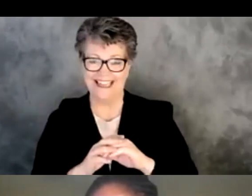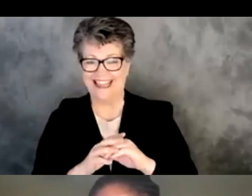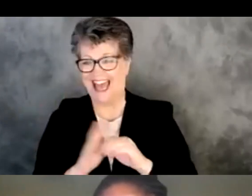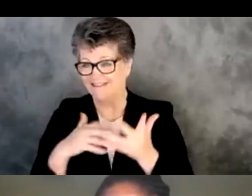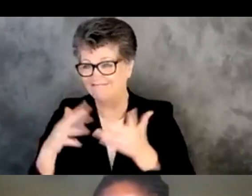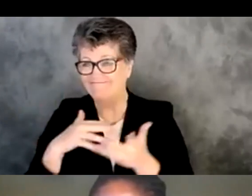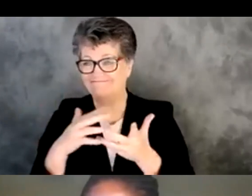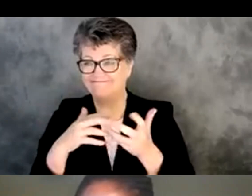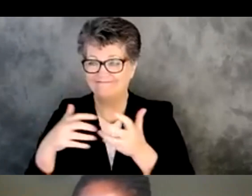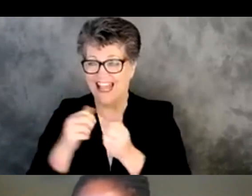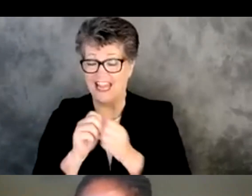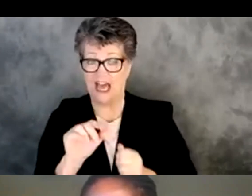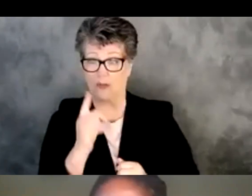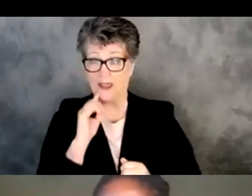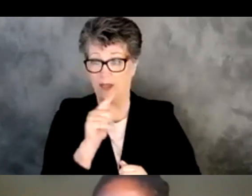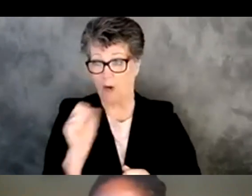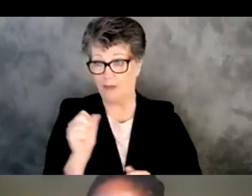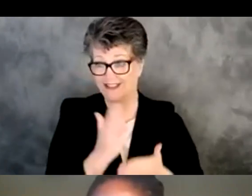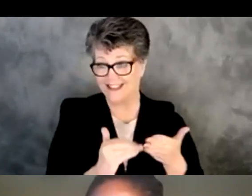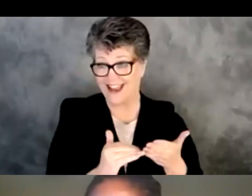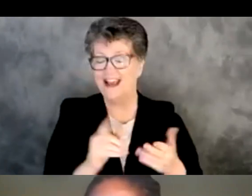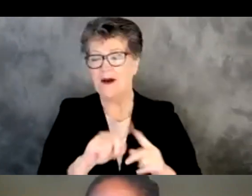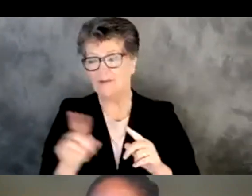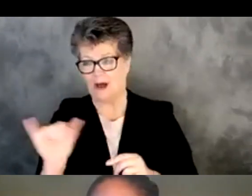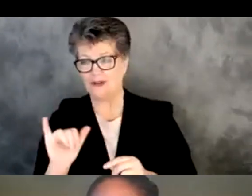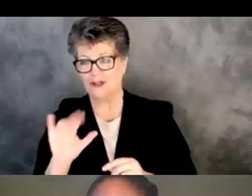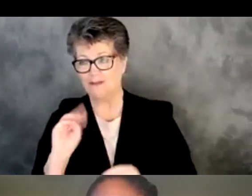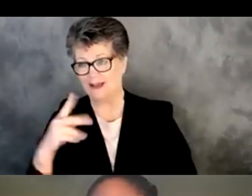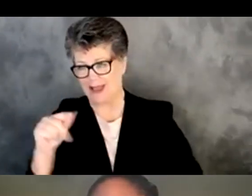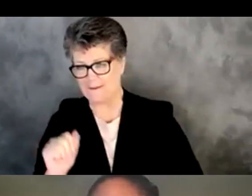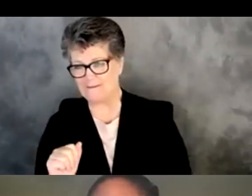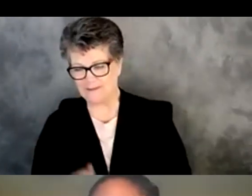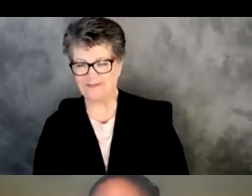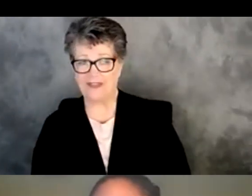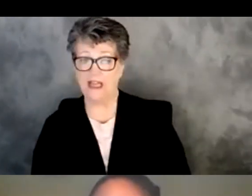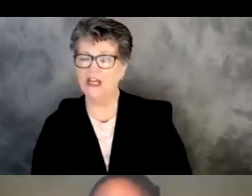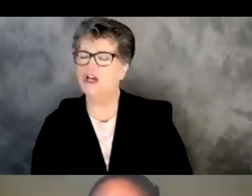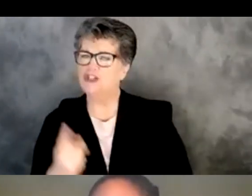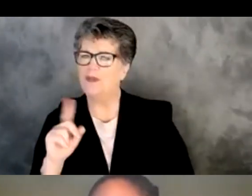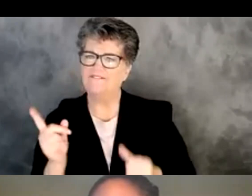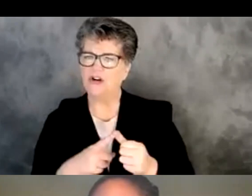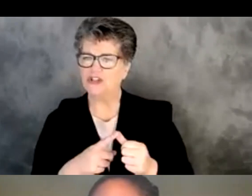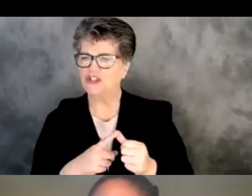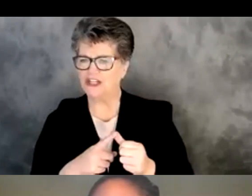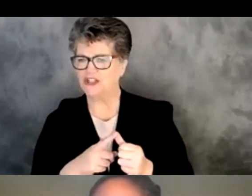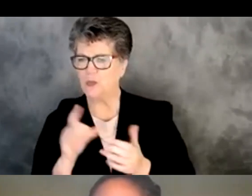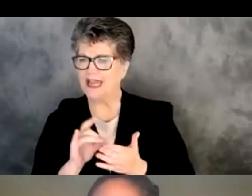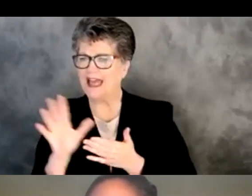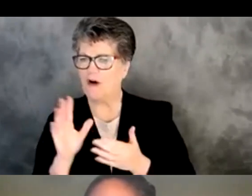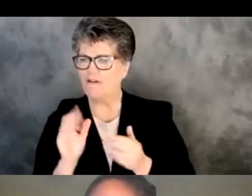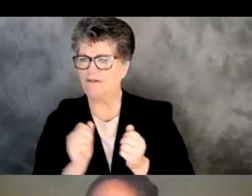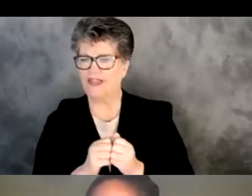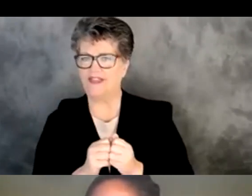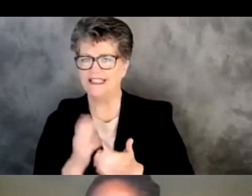not only on the homeless side, but also as part of the master plan on aging. So I wanted to first kind of just kick off with, some